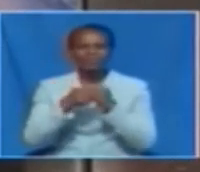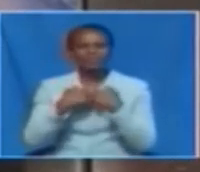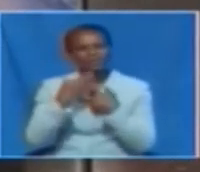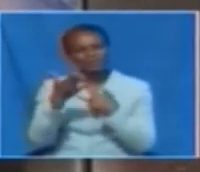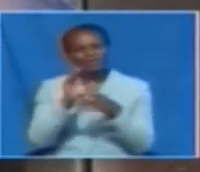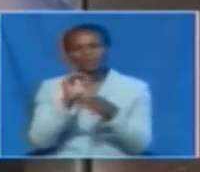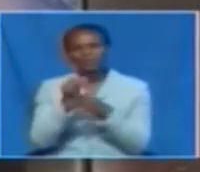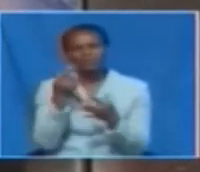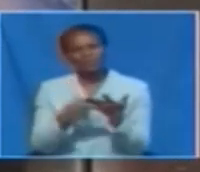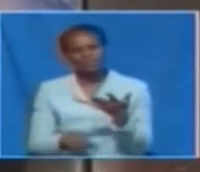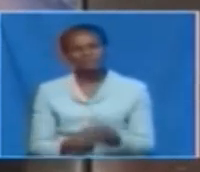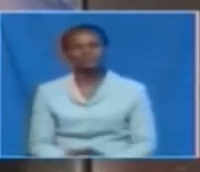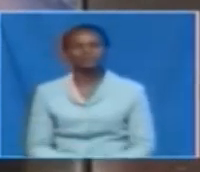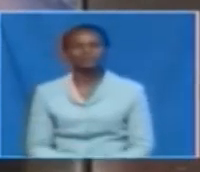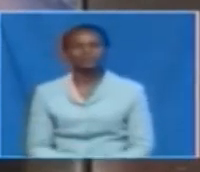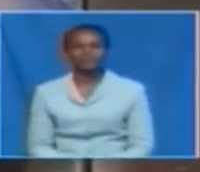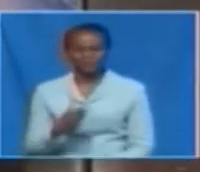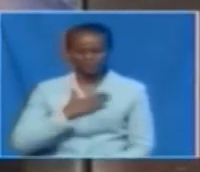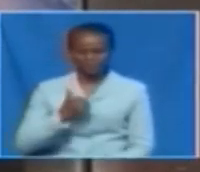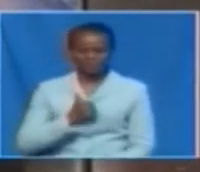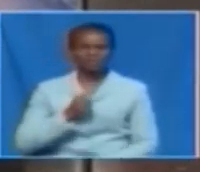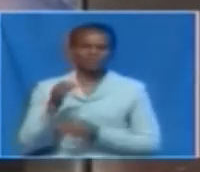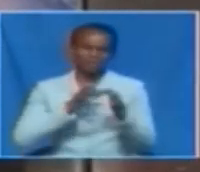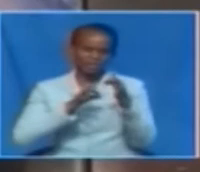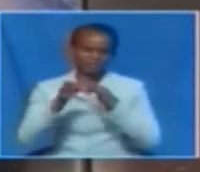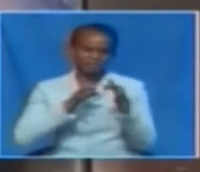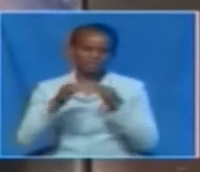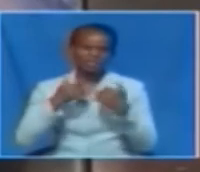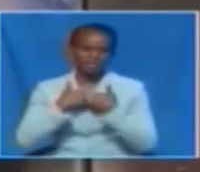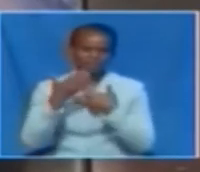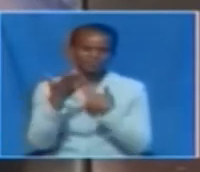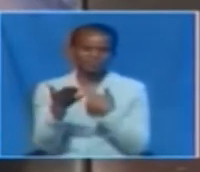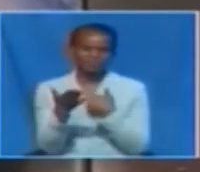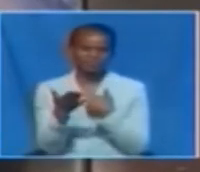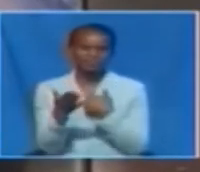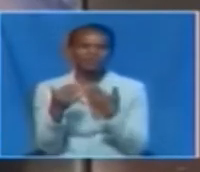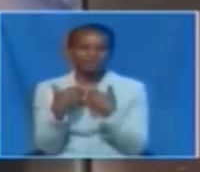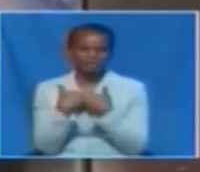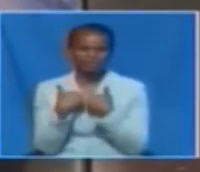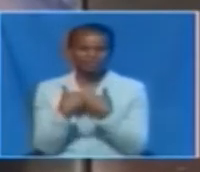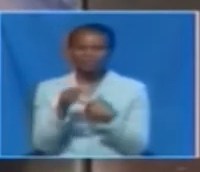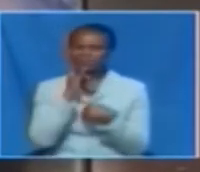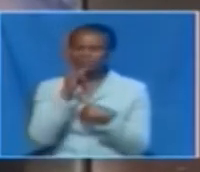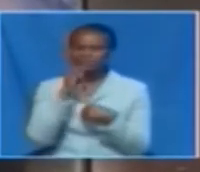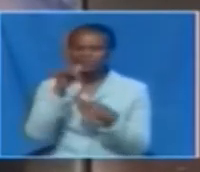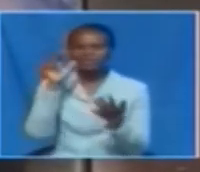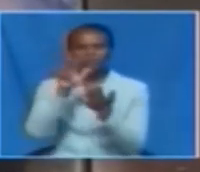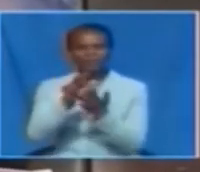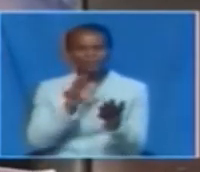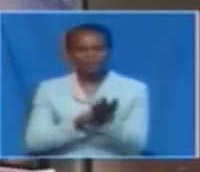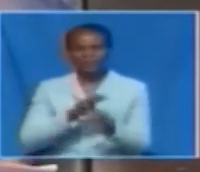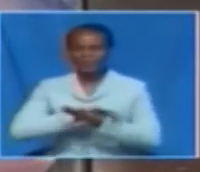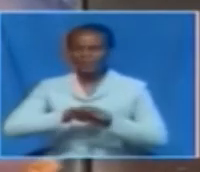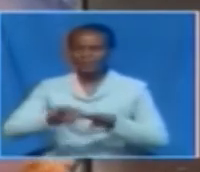the alliance? I've just been explaining, Grevazio, that we have not signed a single document. You have